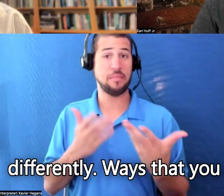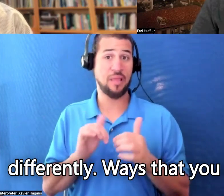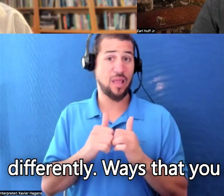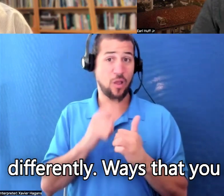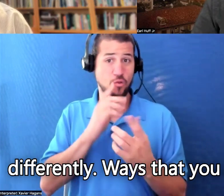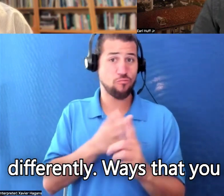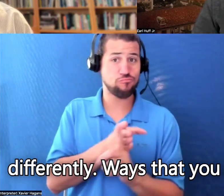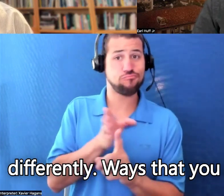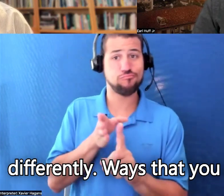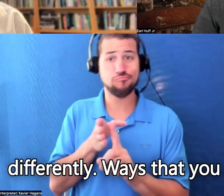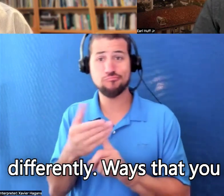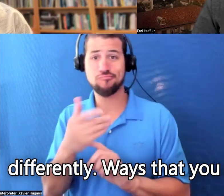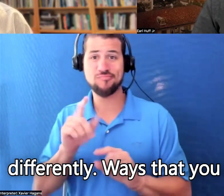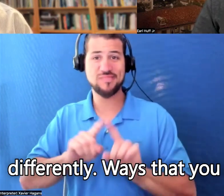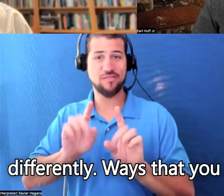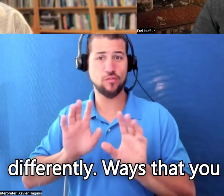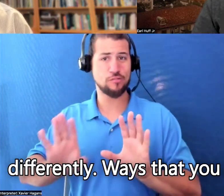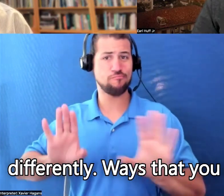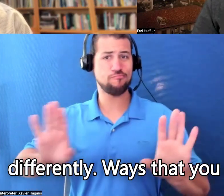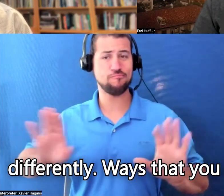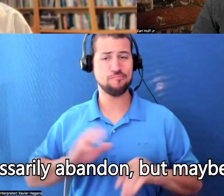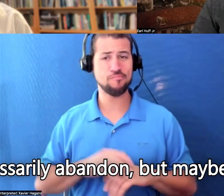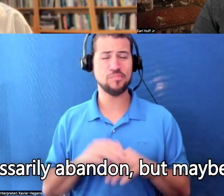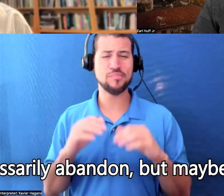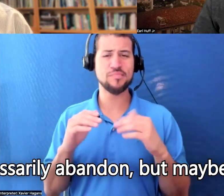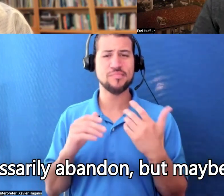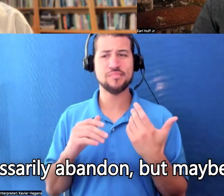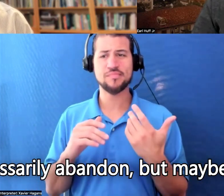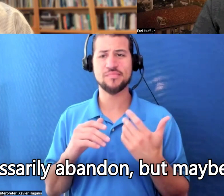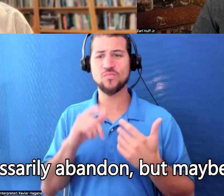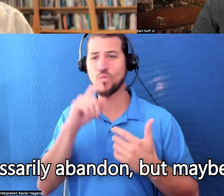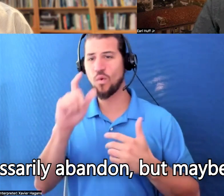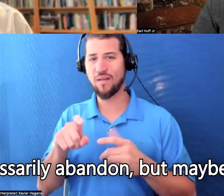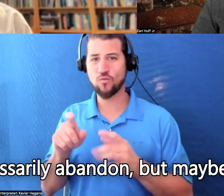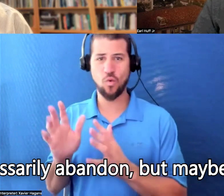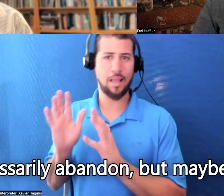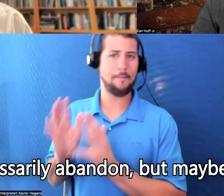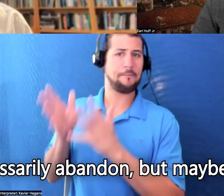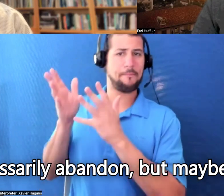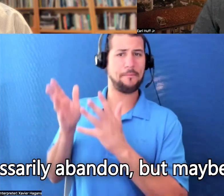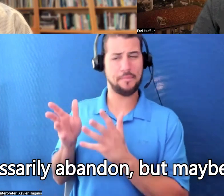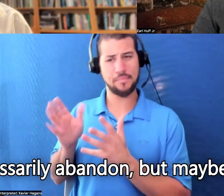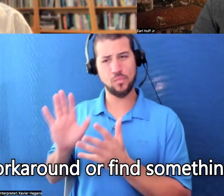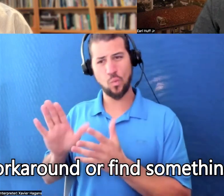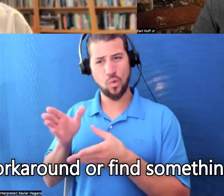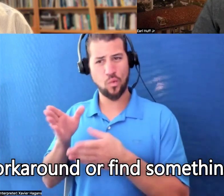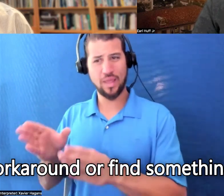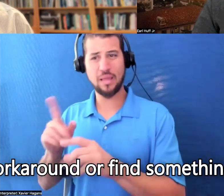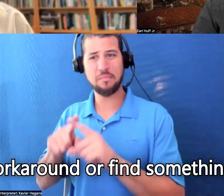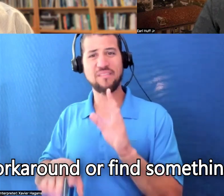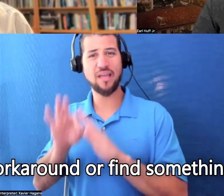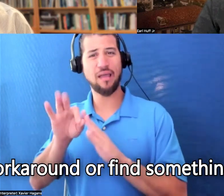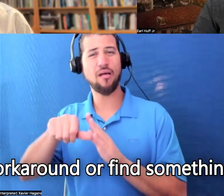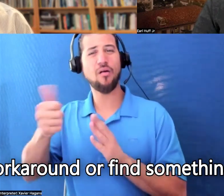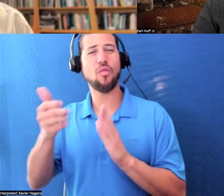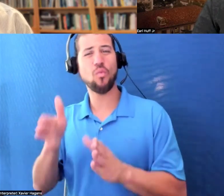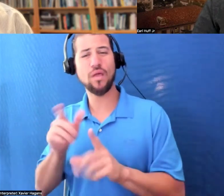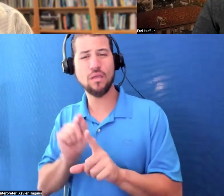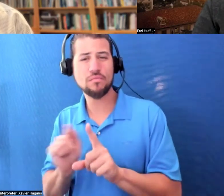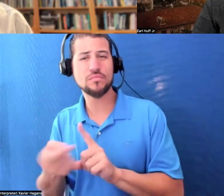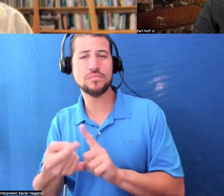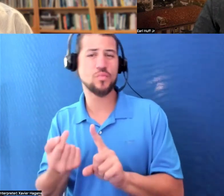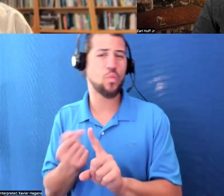it differently. Um, Ways that you don't necessarily abandon, but maybe you find a workaround or find something